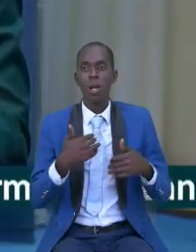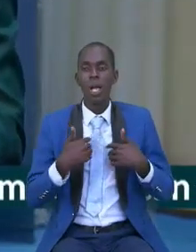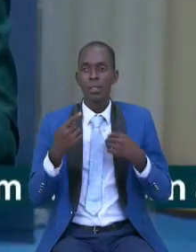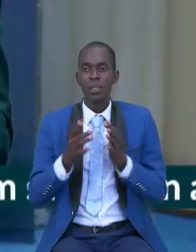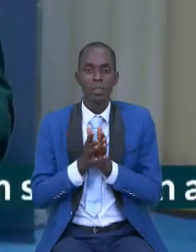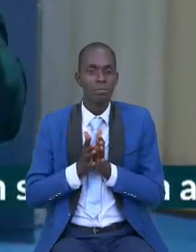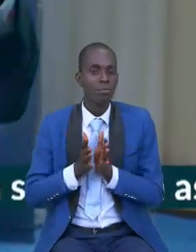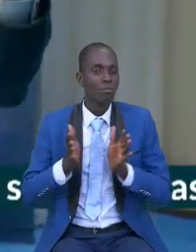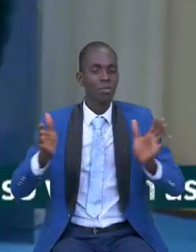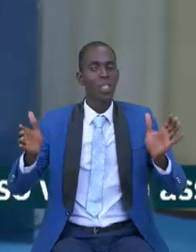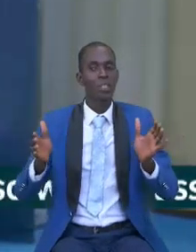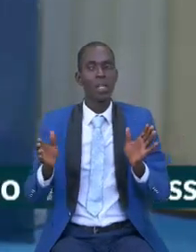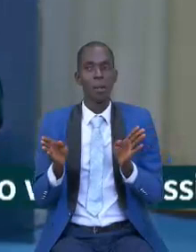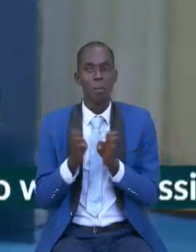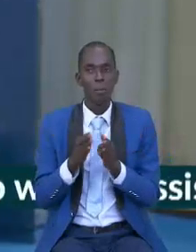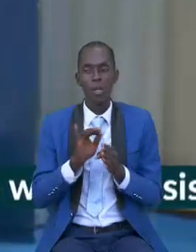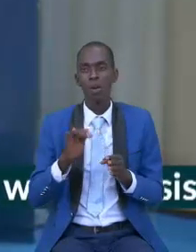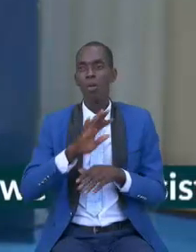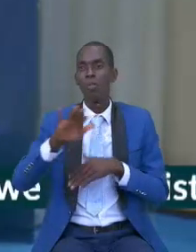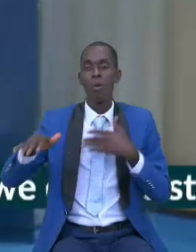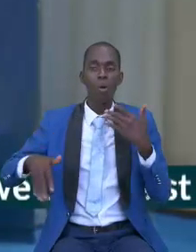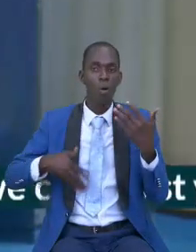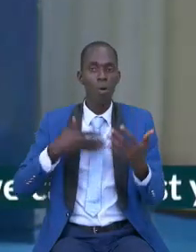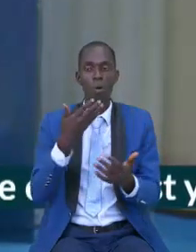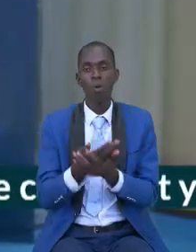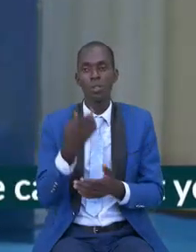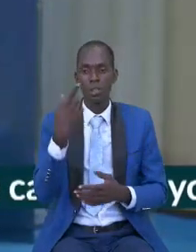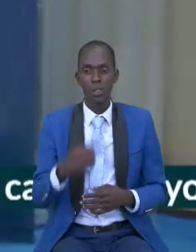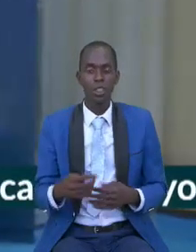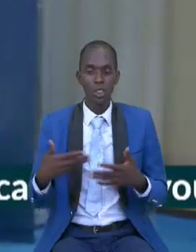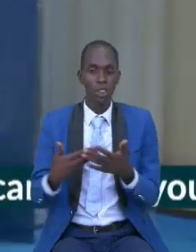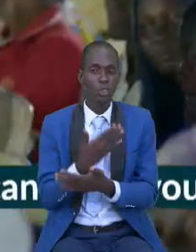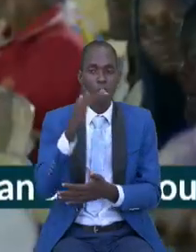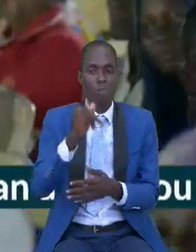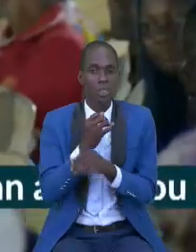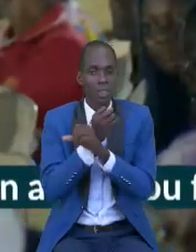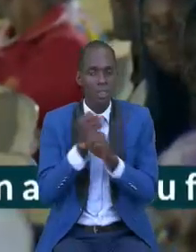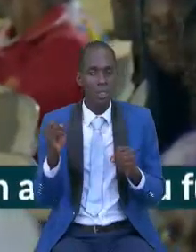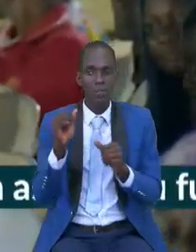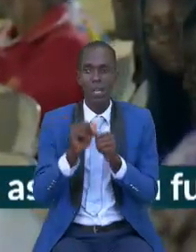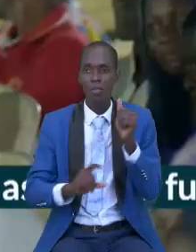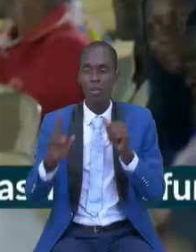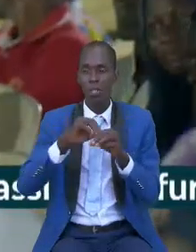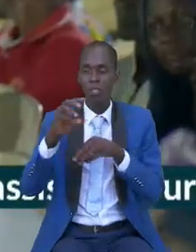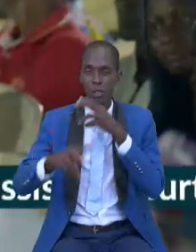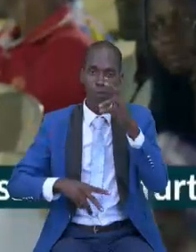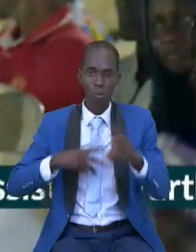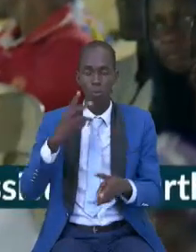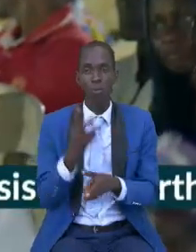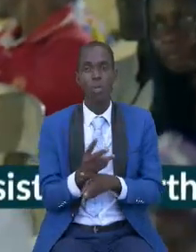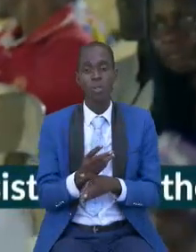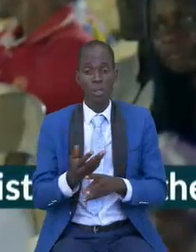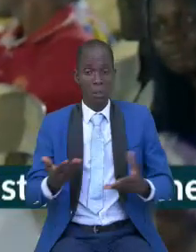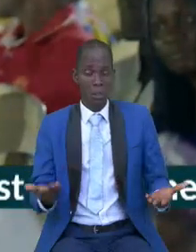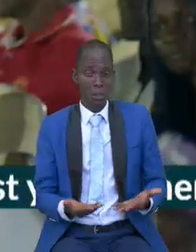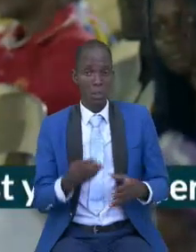gathering together of all the converts worldwide, especially in the Alpha location, Minaie. We are going